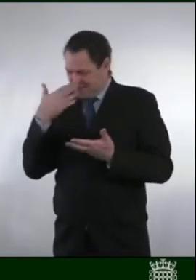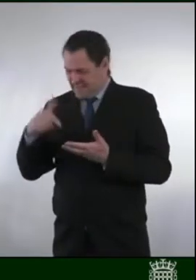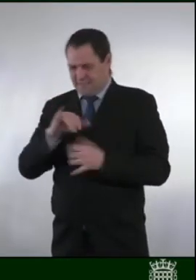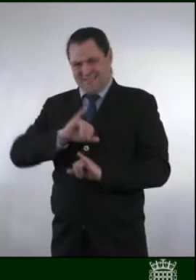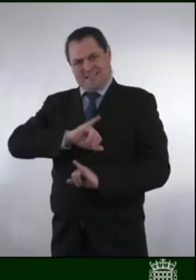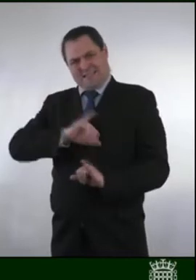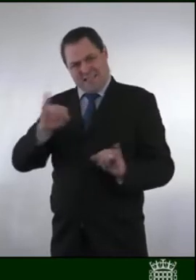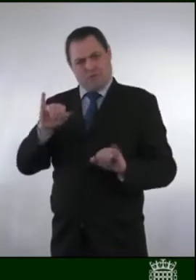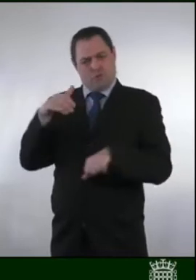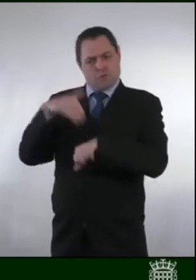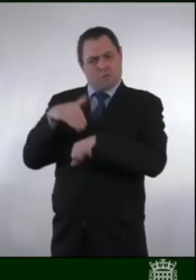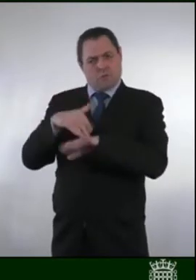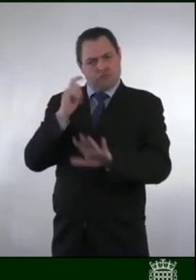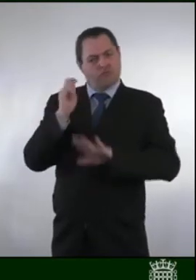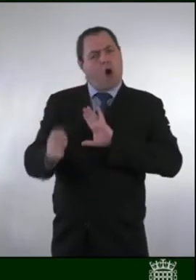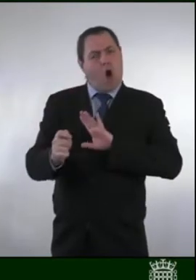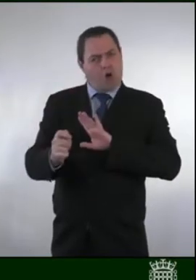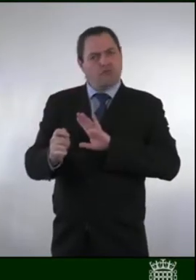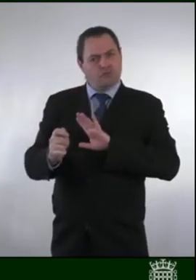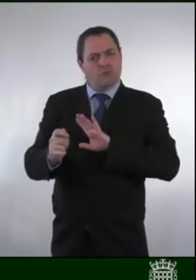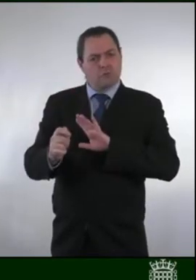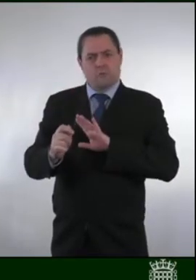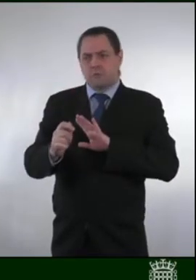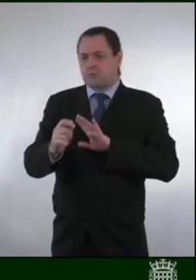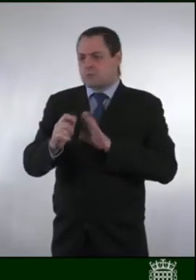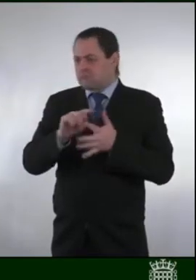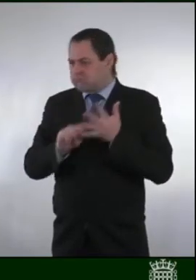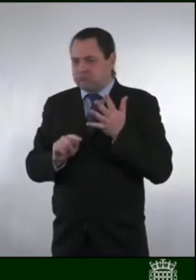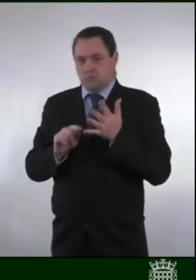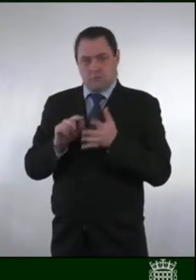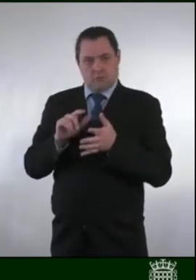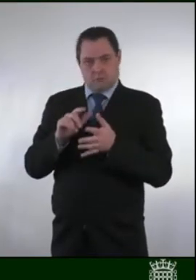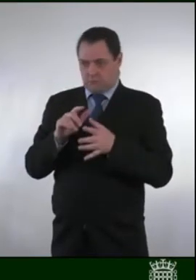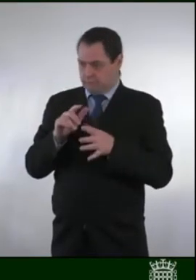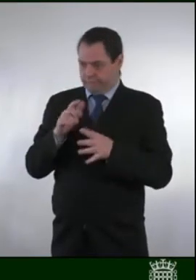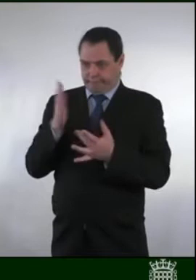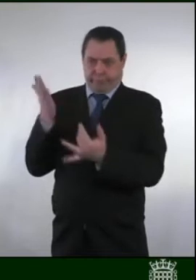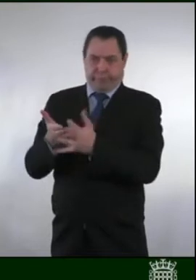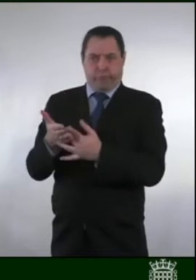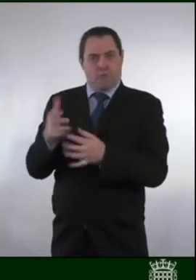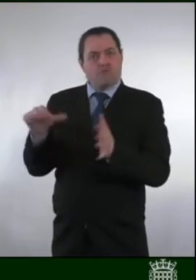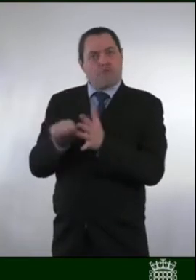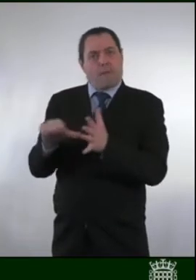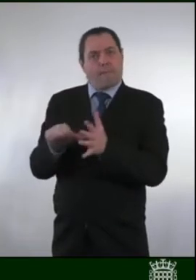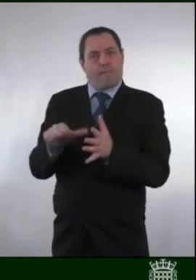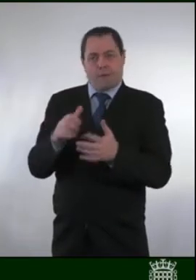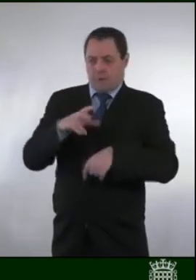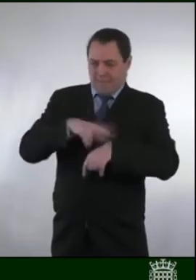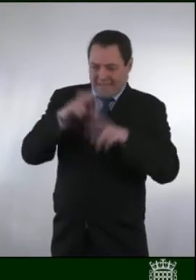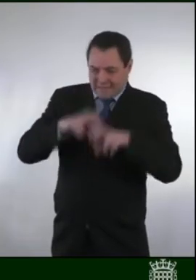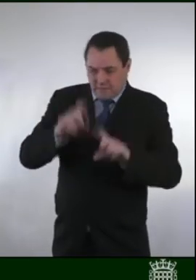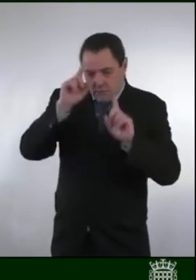offences. It has impacted live police investigations already, and it includes